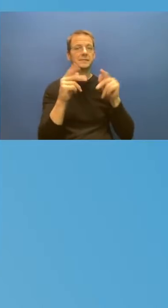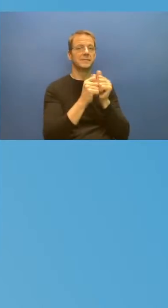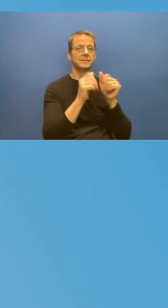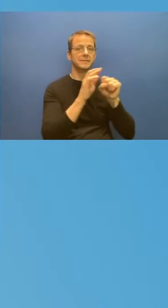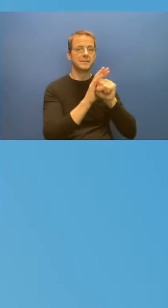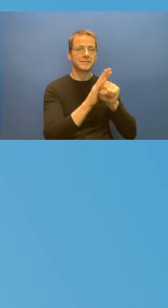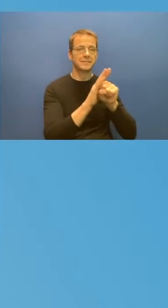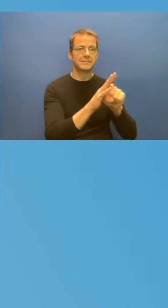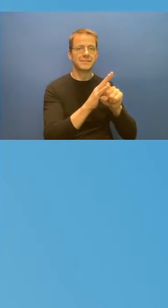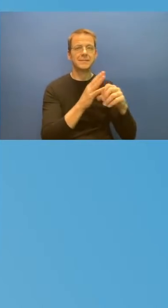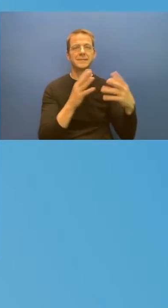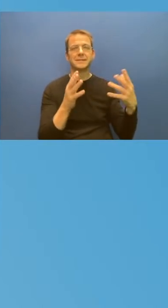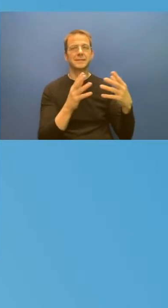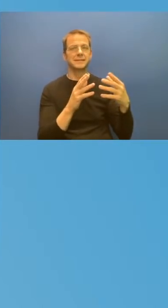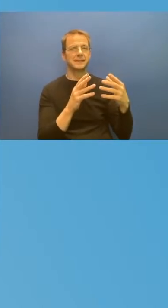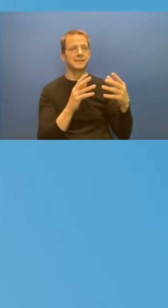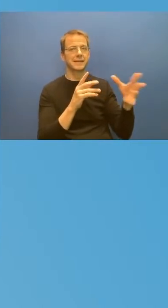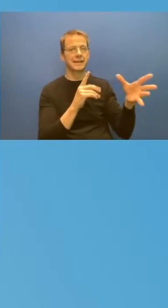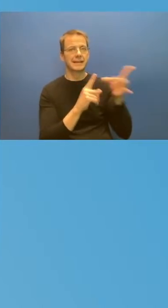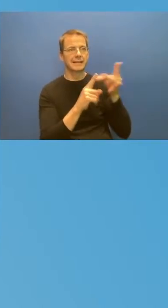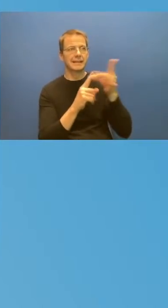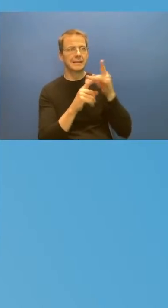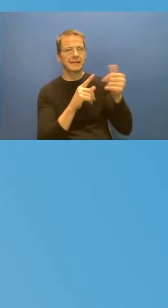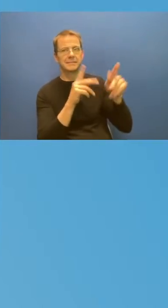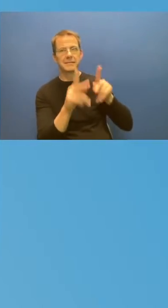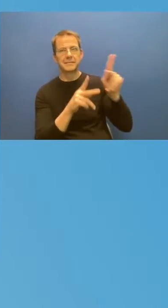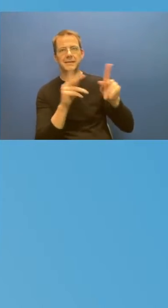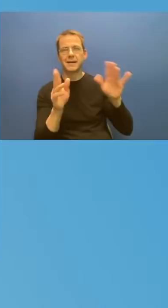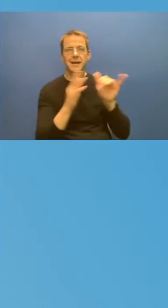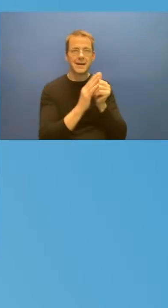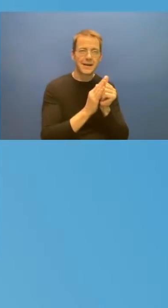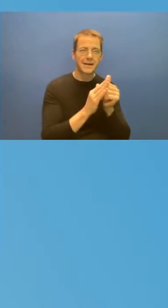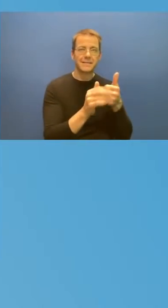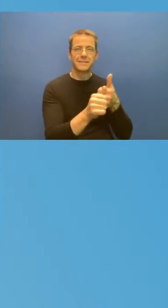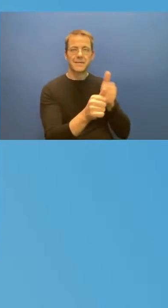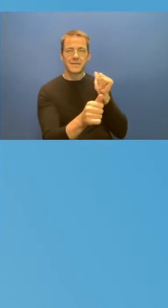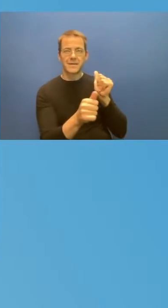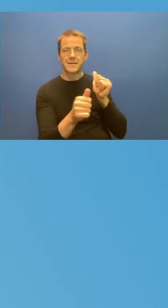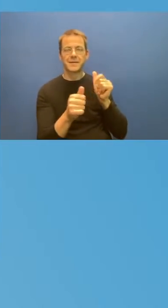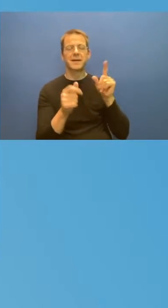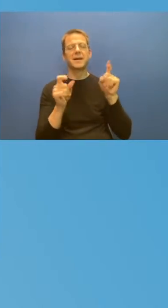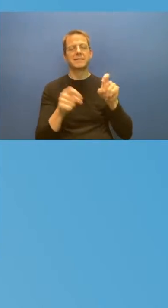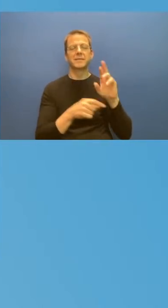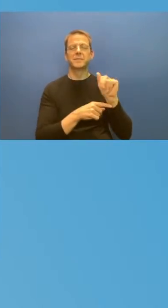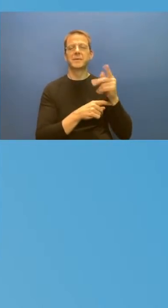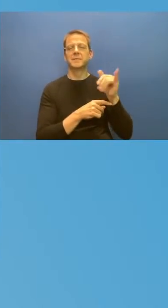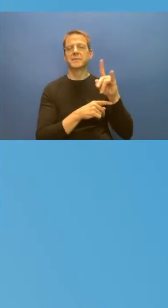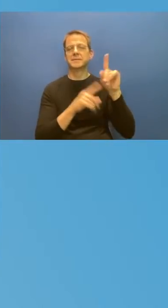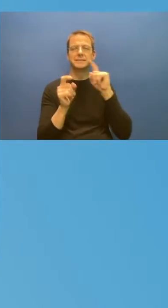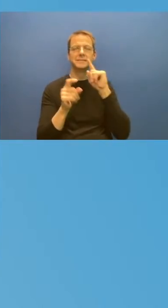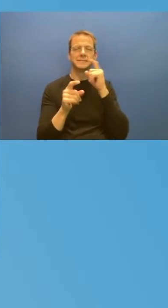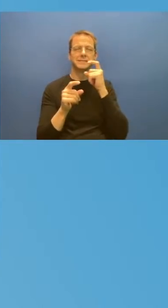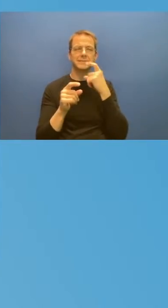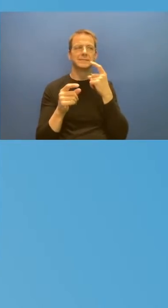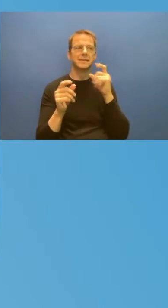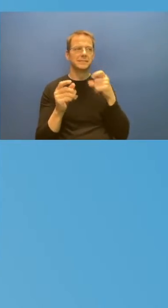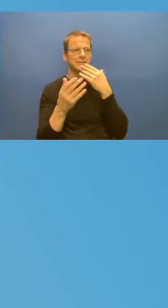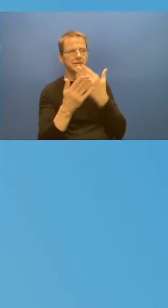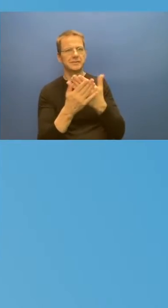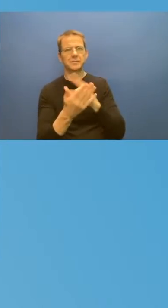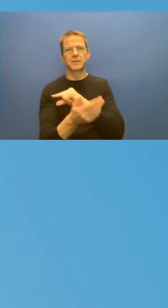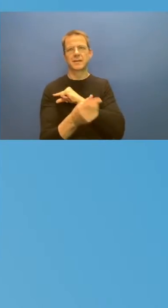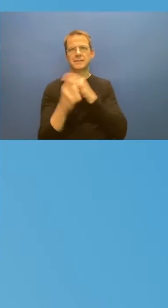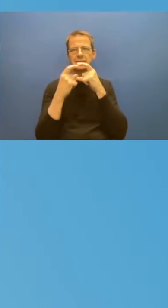maybe I'll just throw it back at the three doctors to see if there's any other thoughts on that.